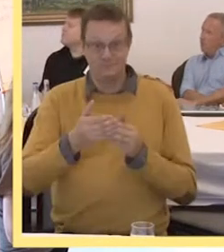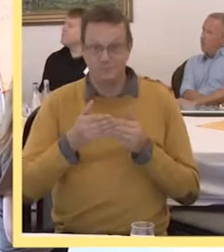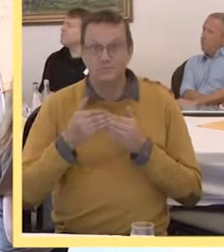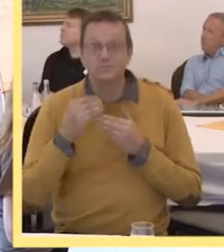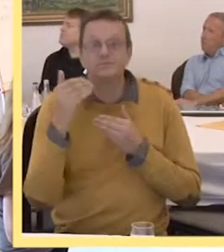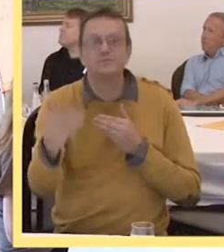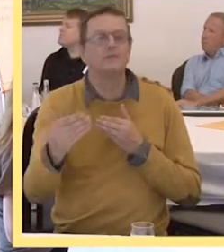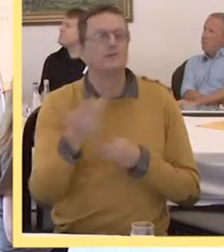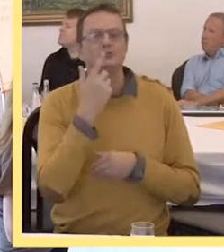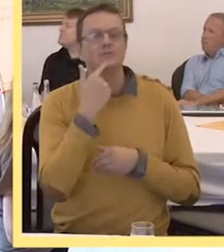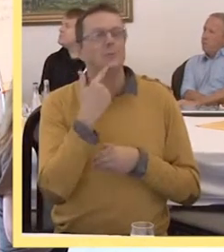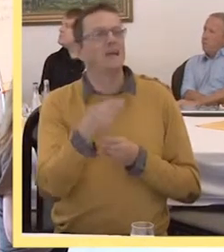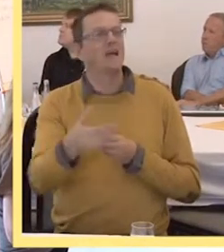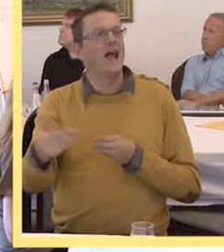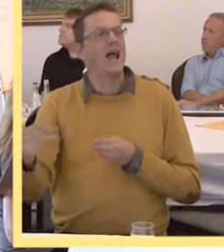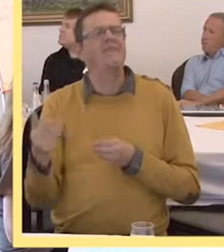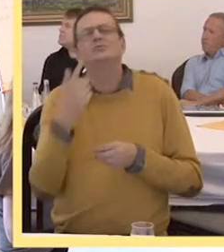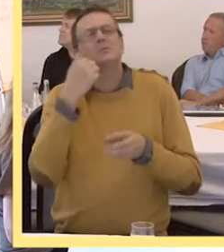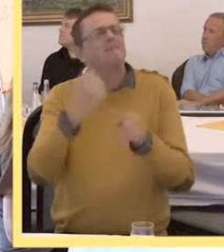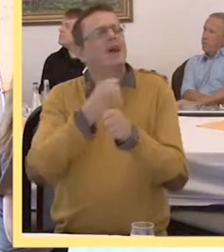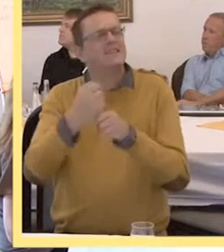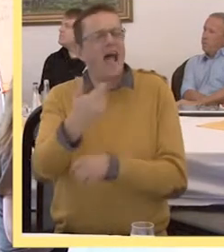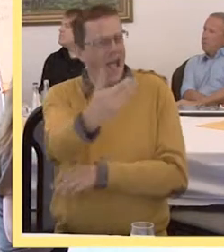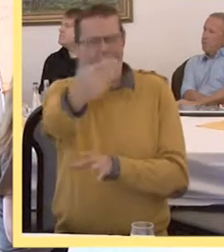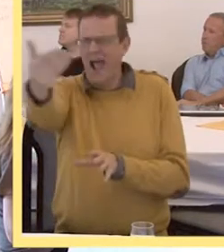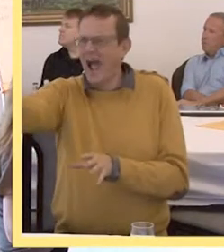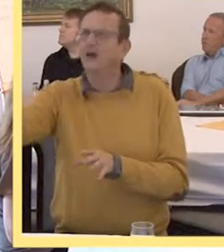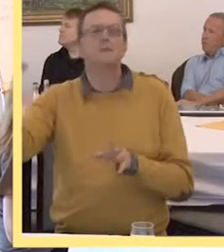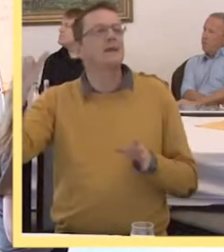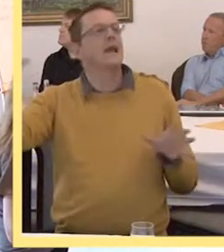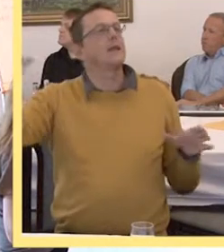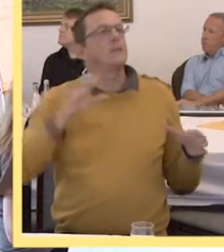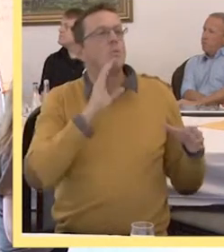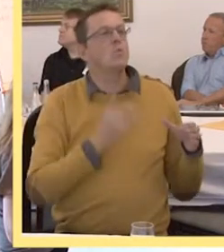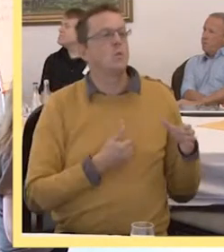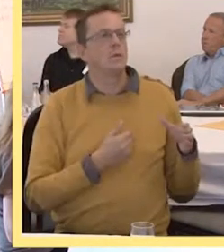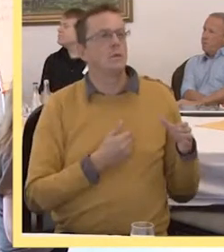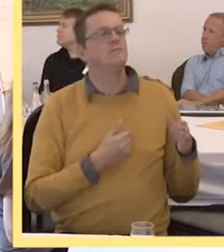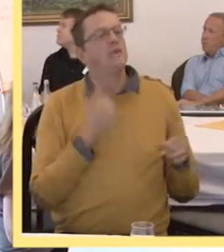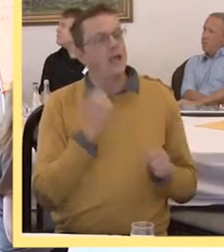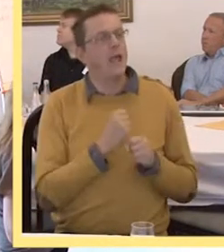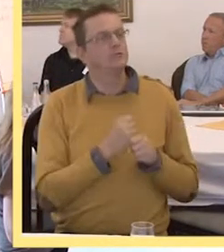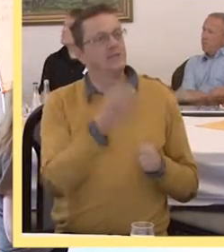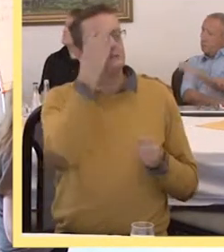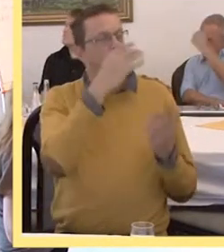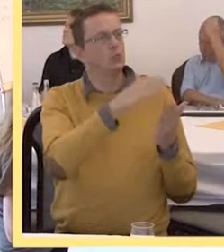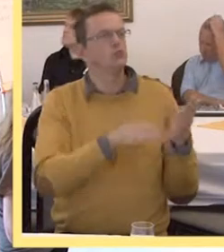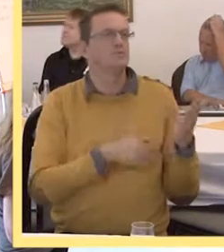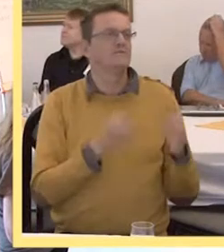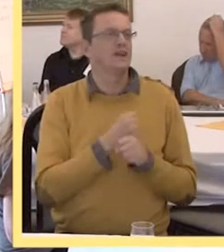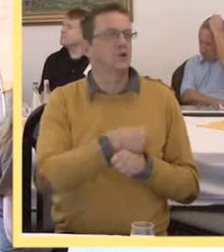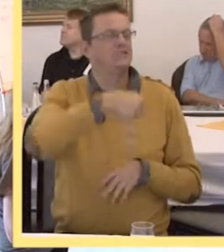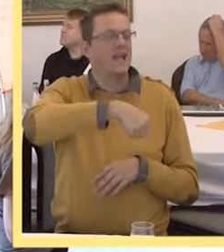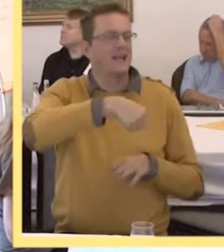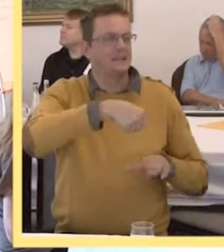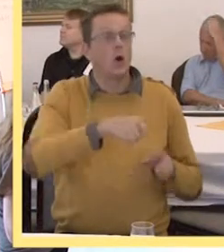evaluation exists, what tools are already out there that can be used in this phase. And we go down to